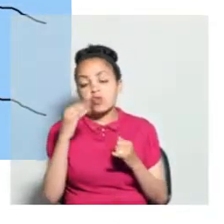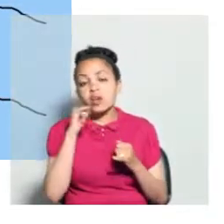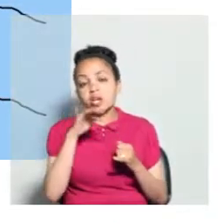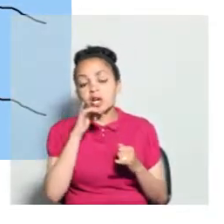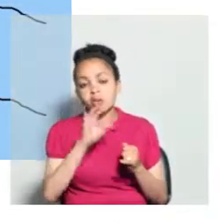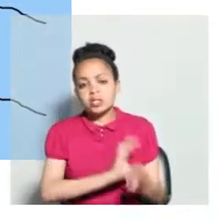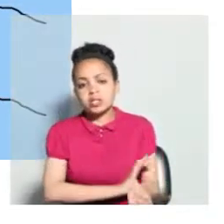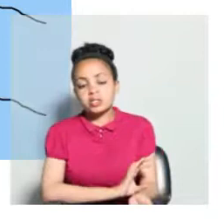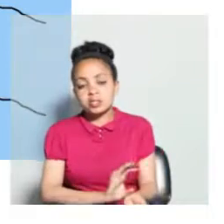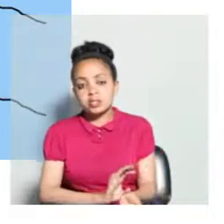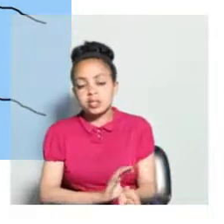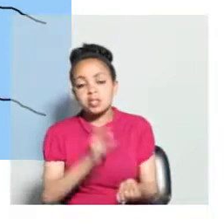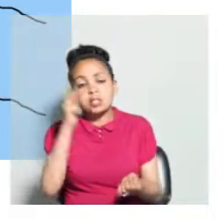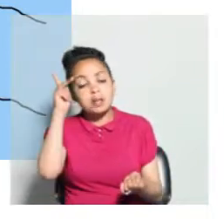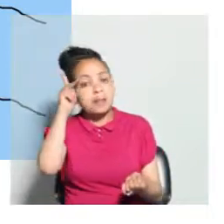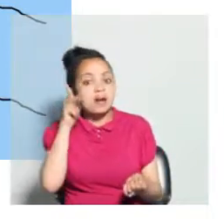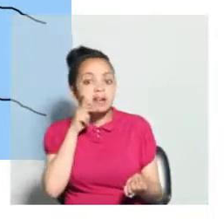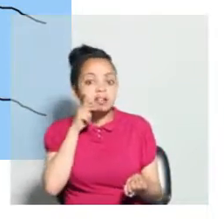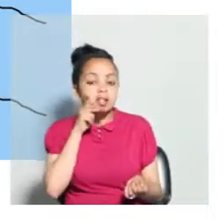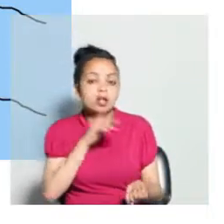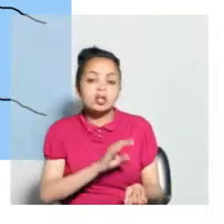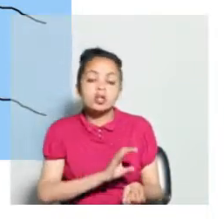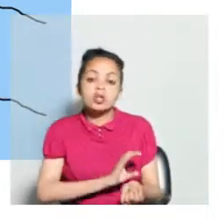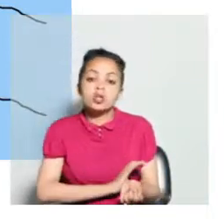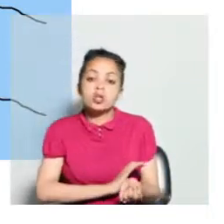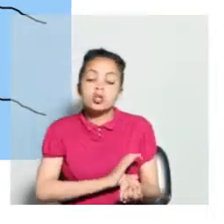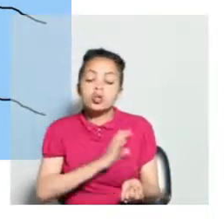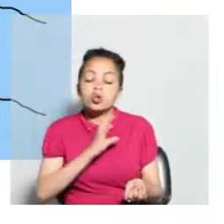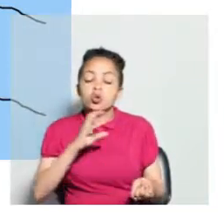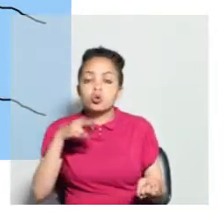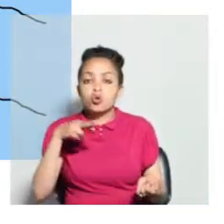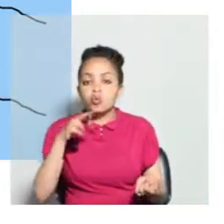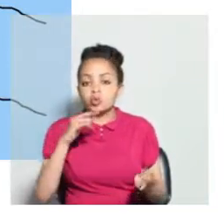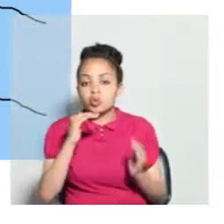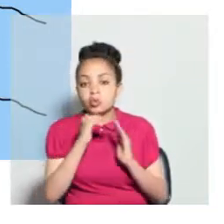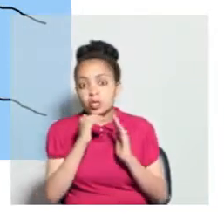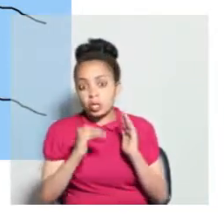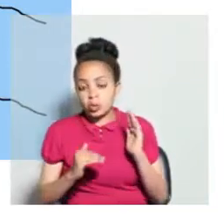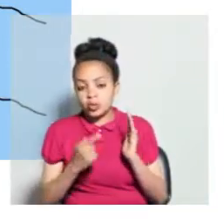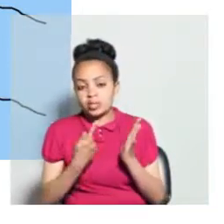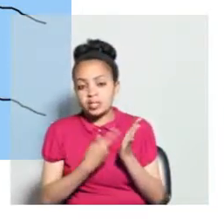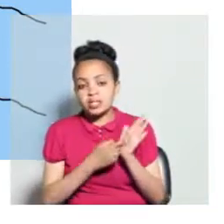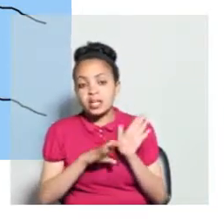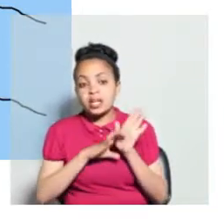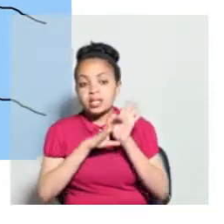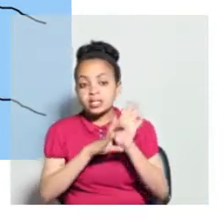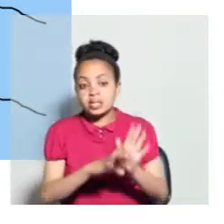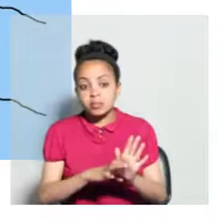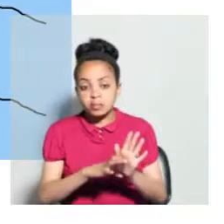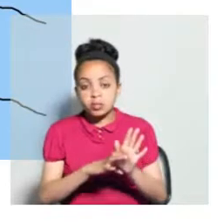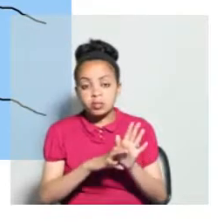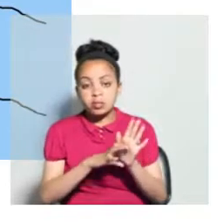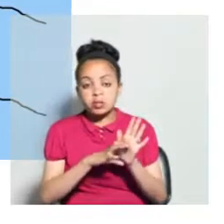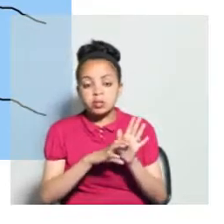cell, where the parental chromosome can be reduced by half. This is an example of